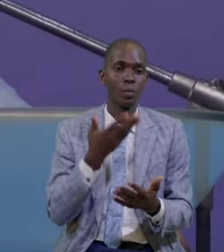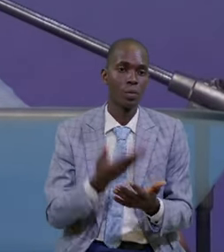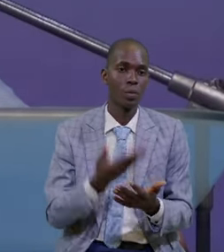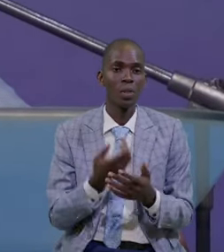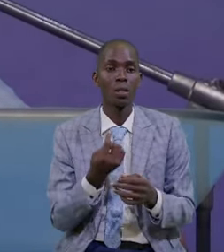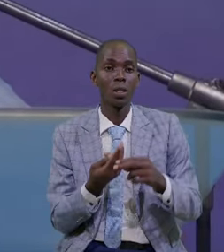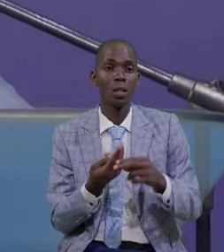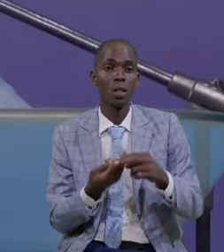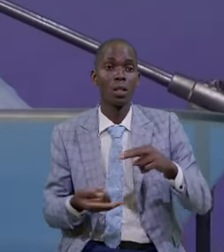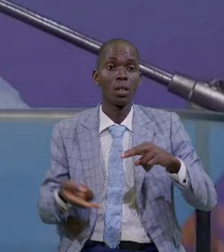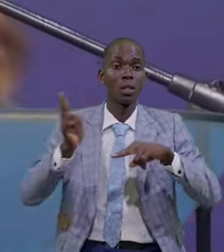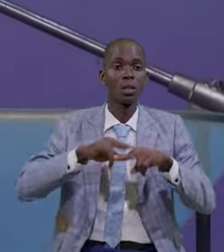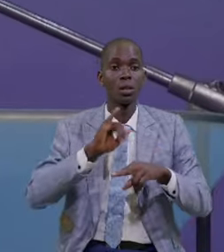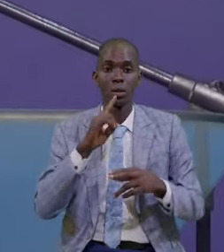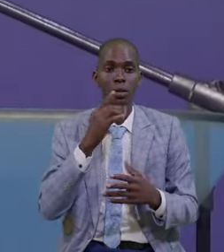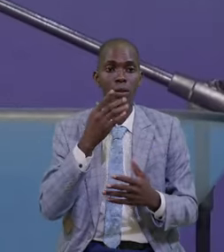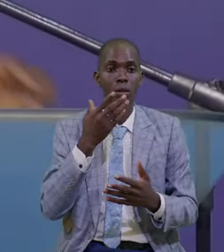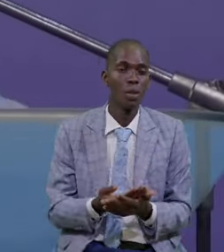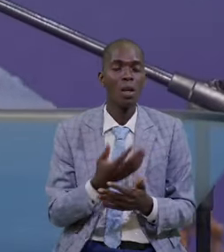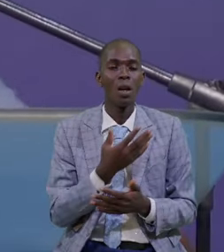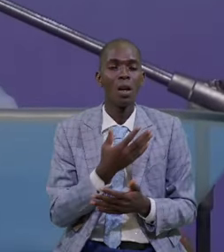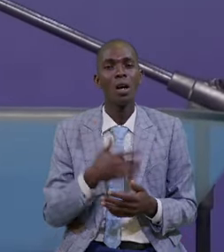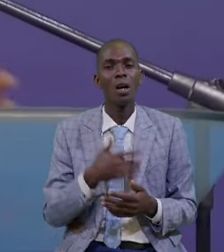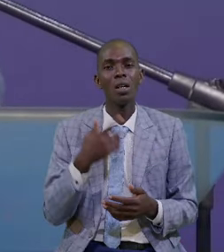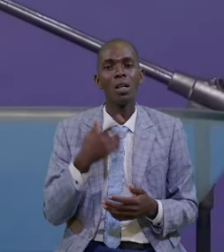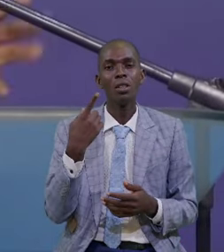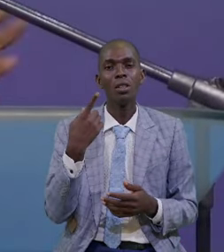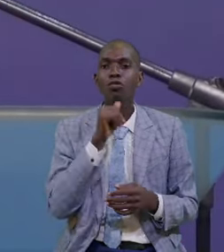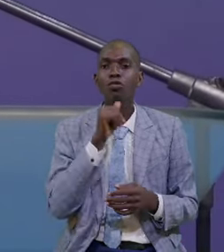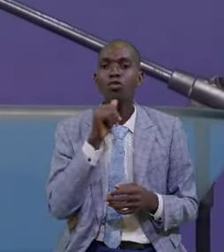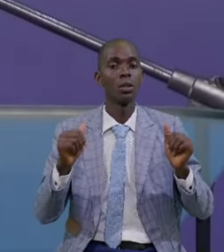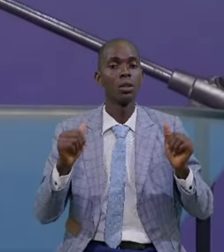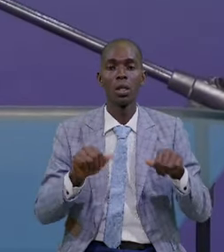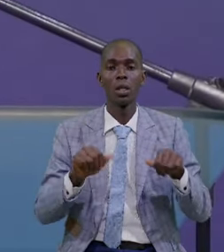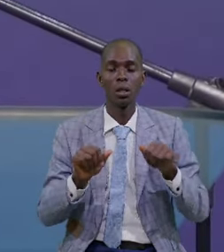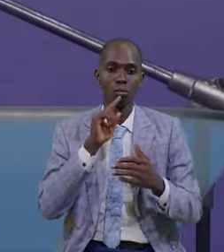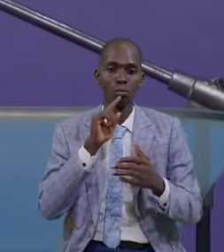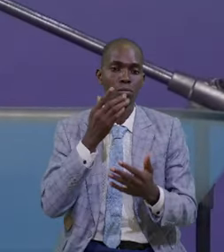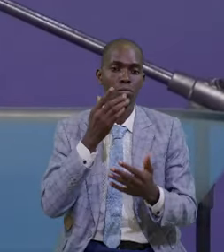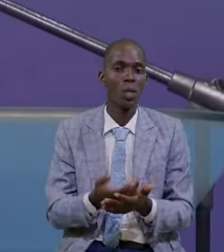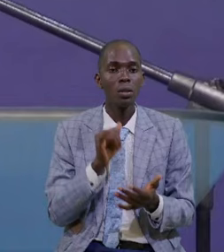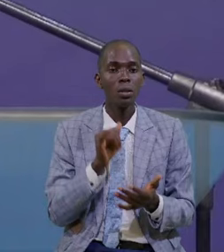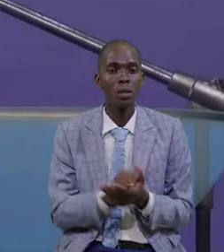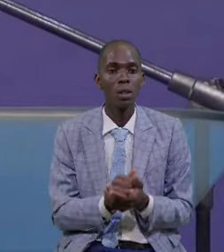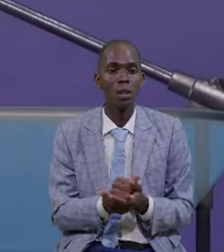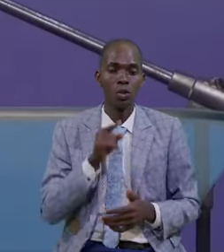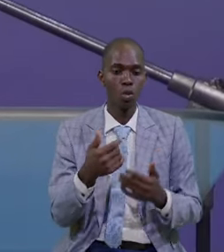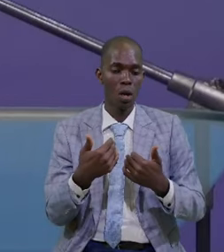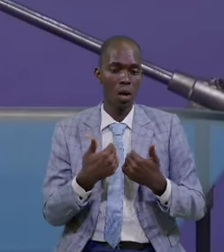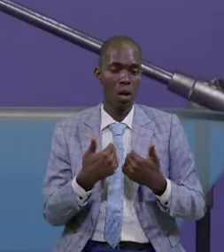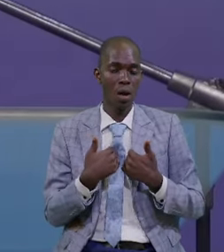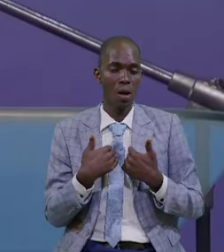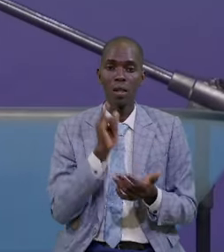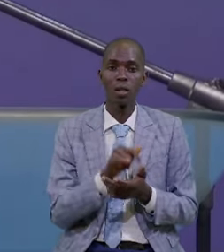increasing evidence, and the undeniable evidence that you have is that you have the